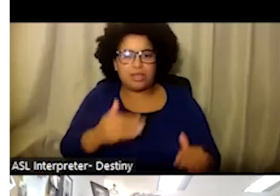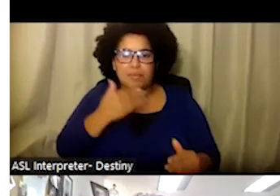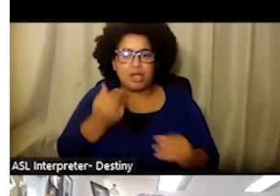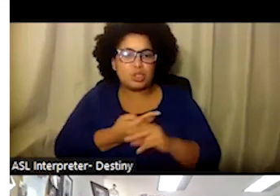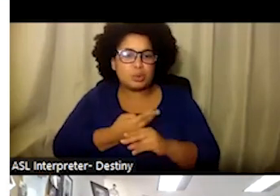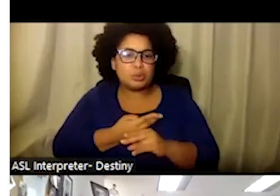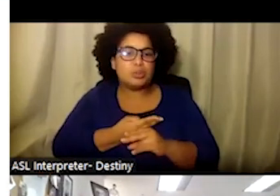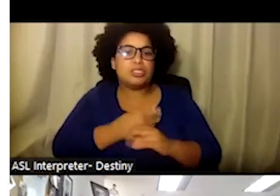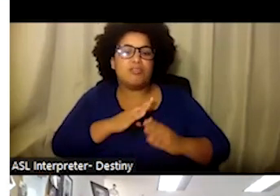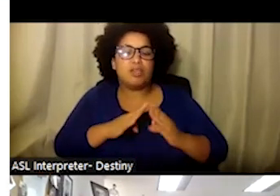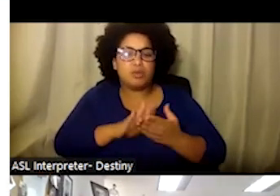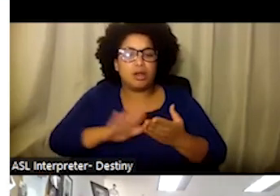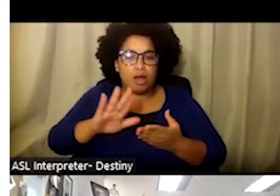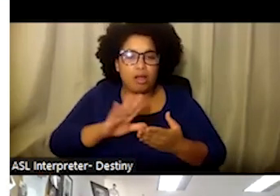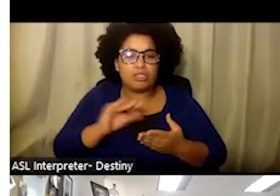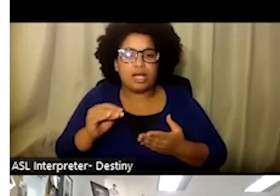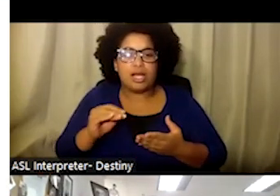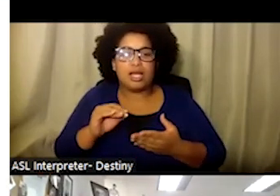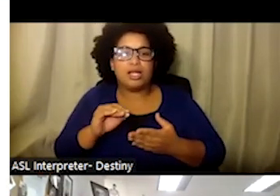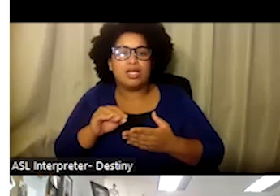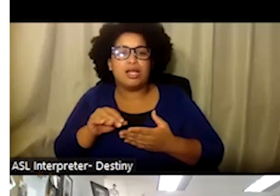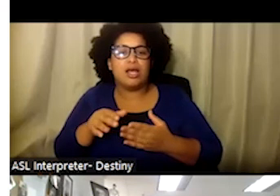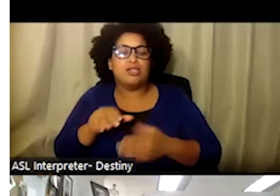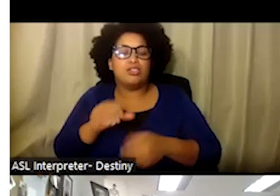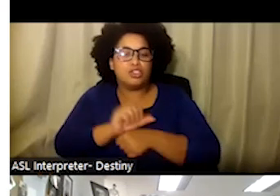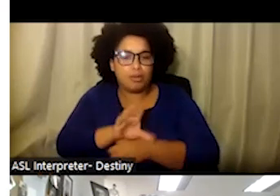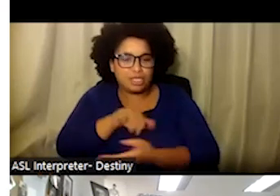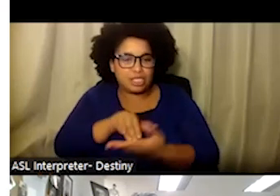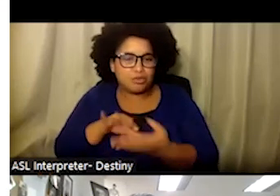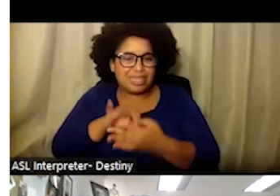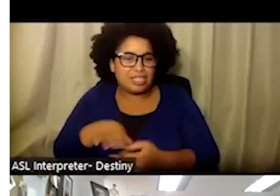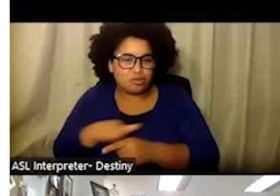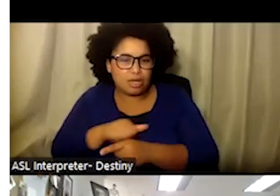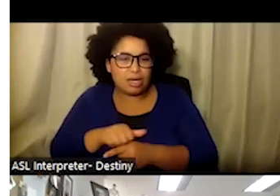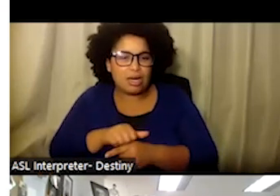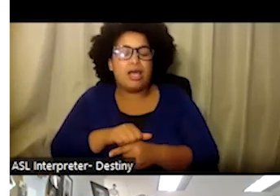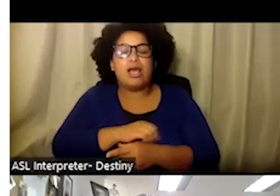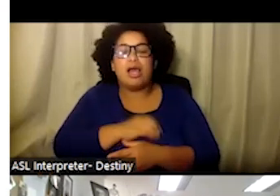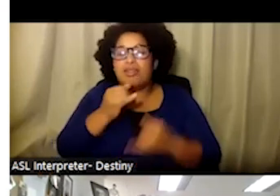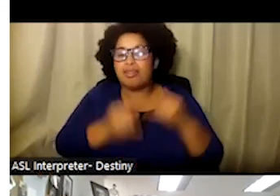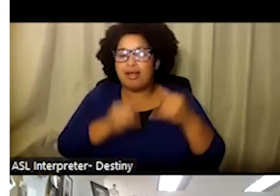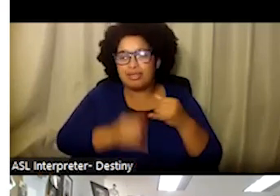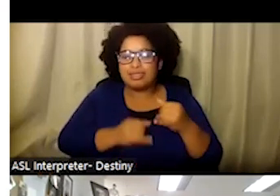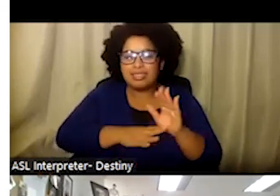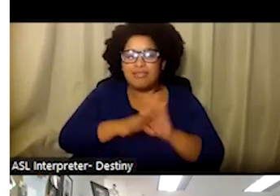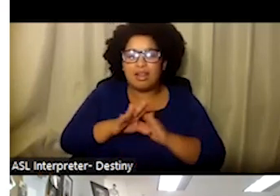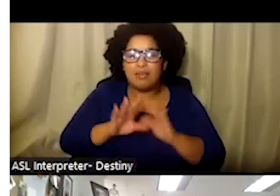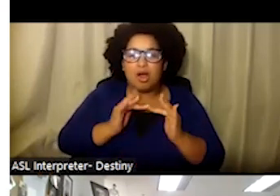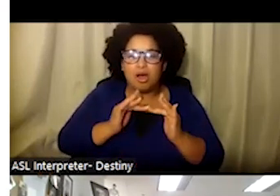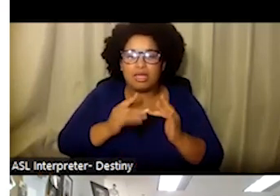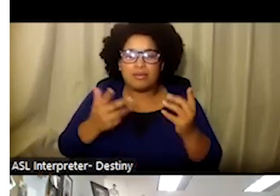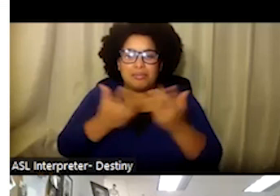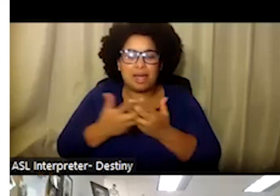of community colleges and job centers for training. And then finally, develop online matching registry